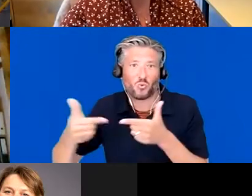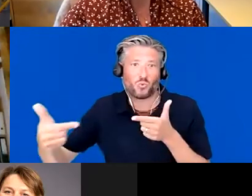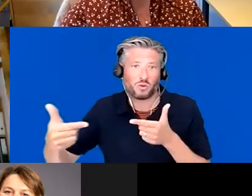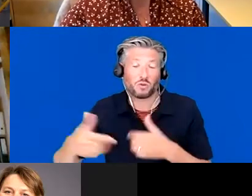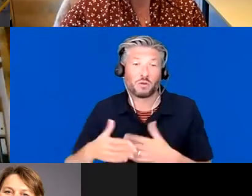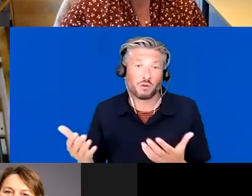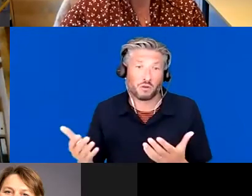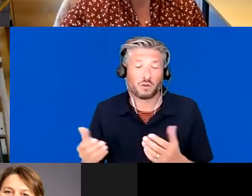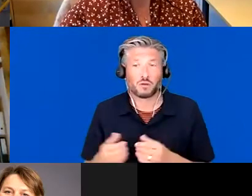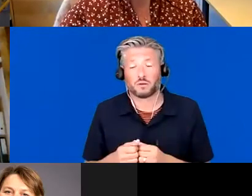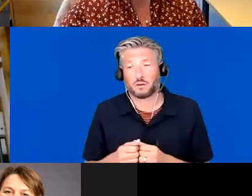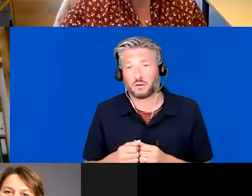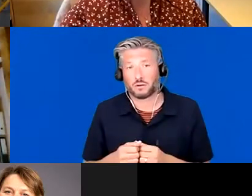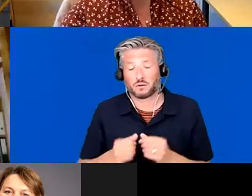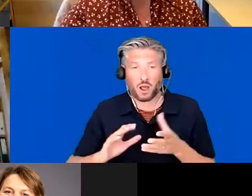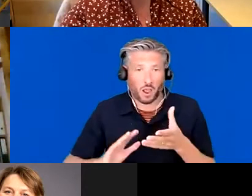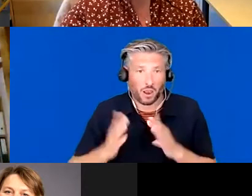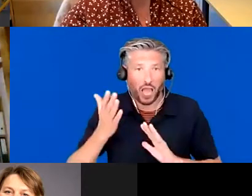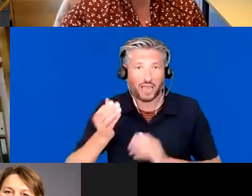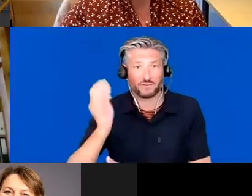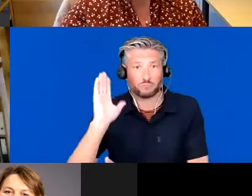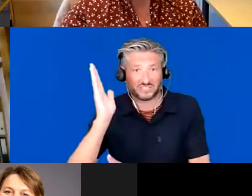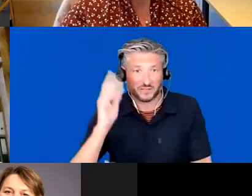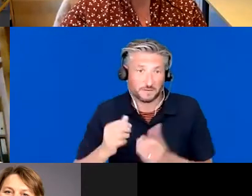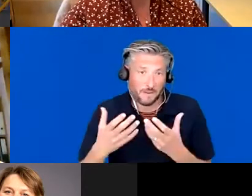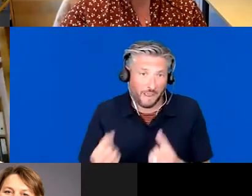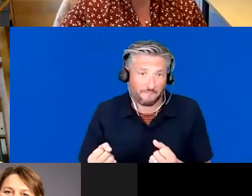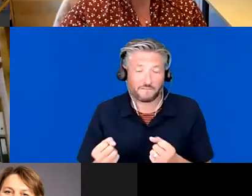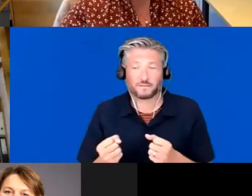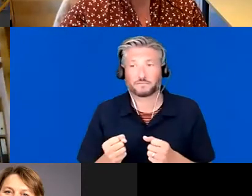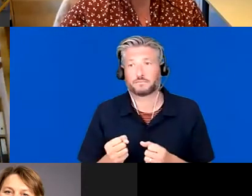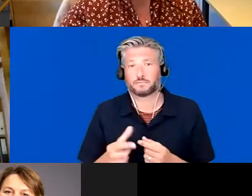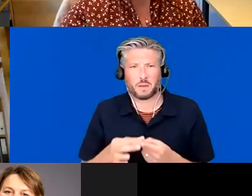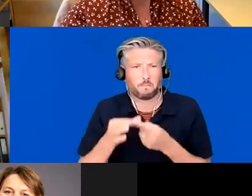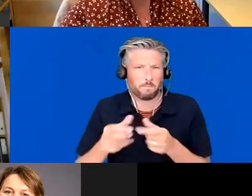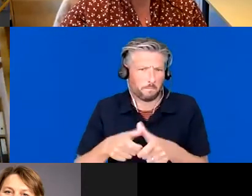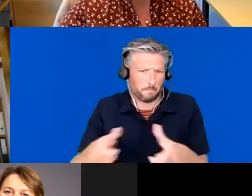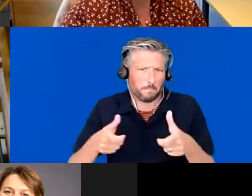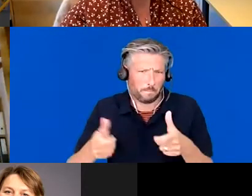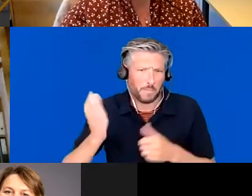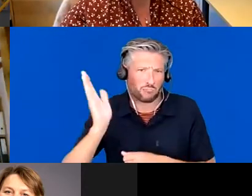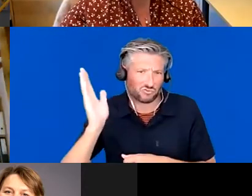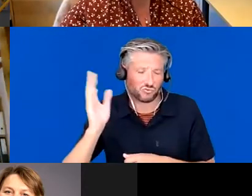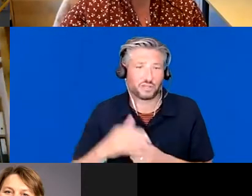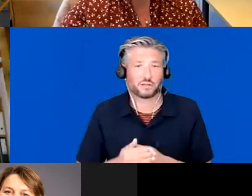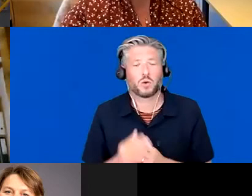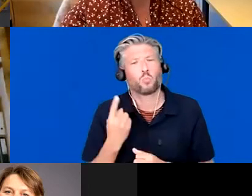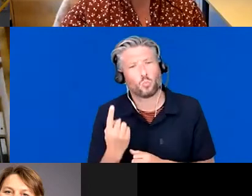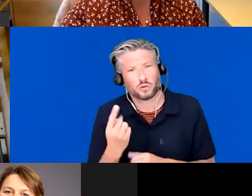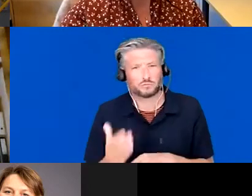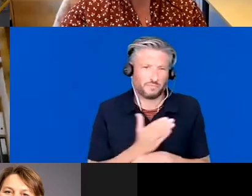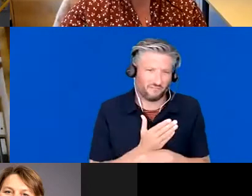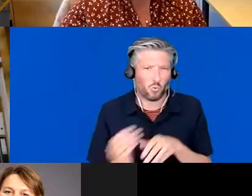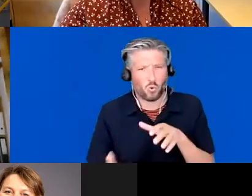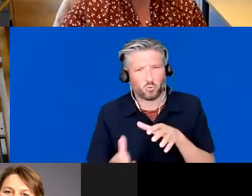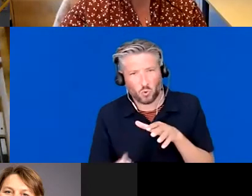live events were the plenaries. Of course, one of the 5 plenaries was pre-recorded, but we still